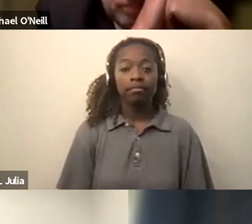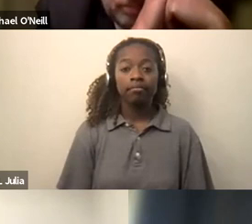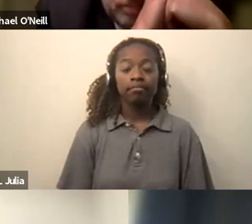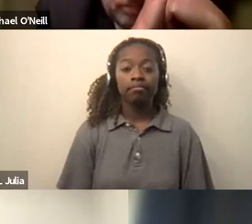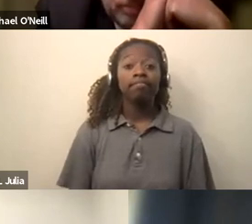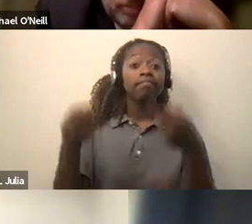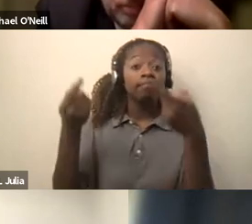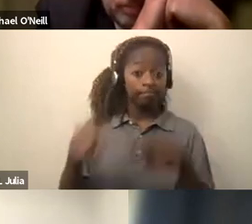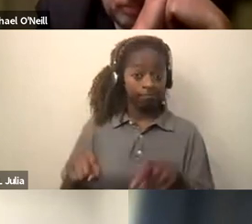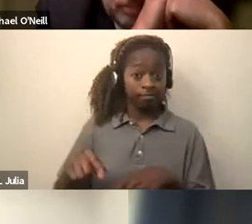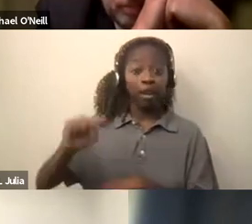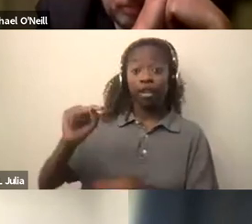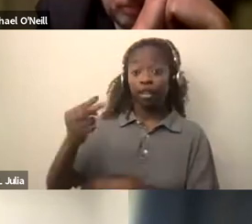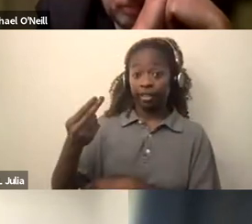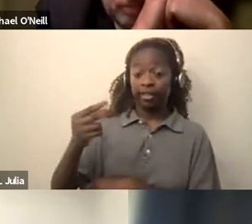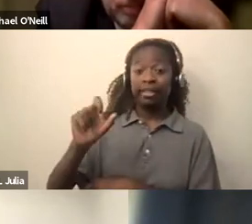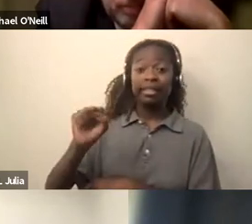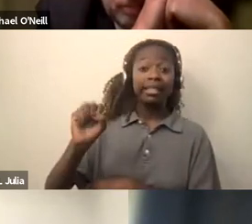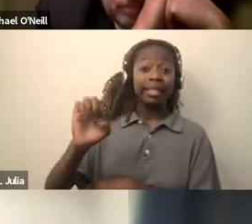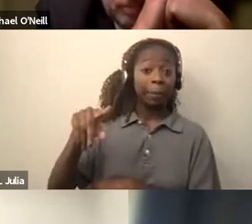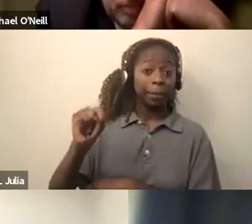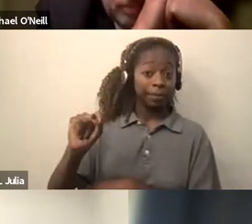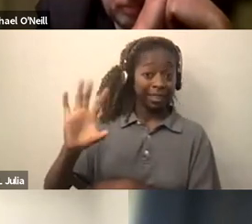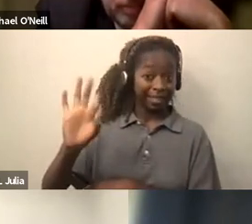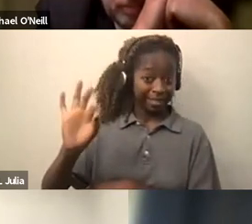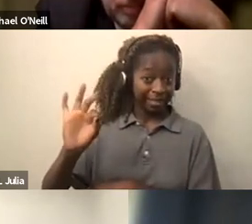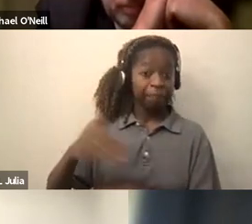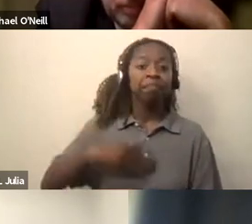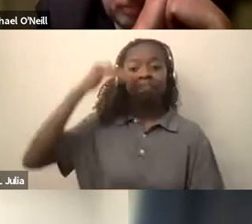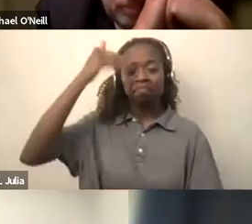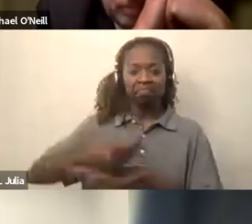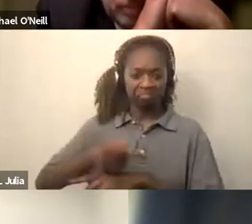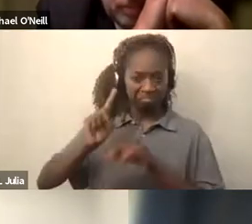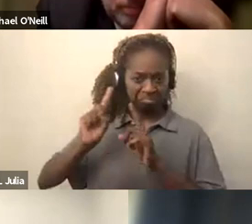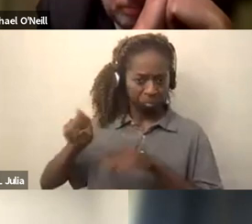on thursday september 9 my son went to school